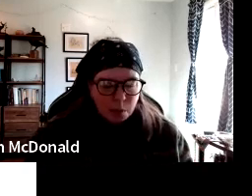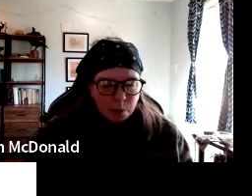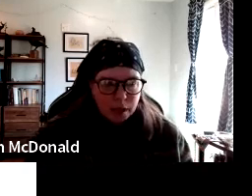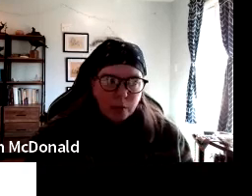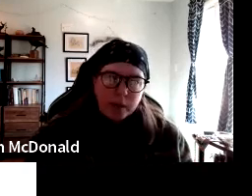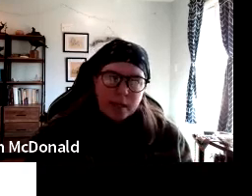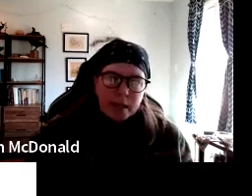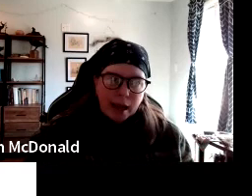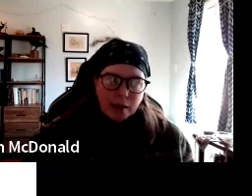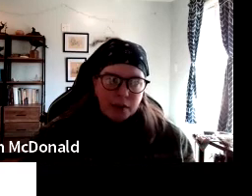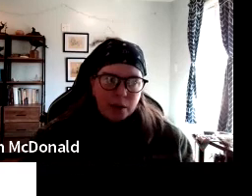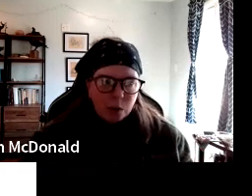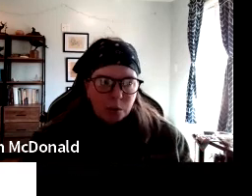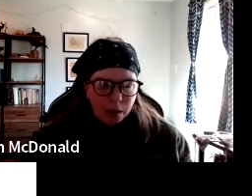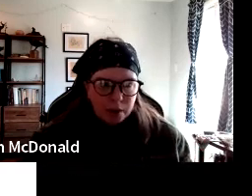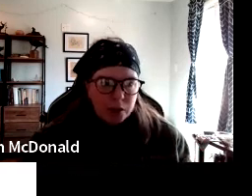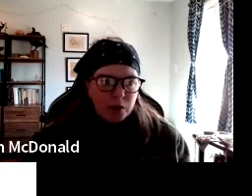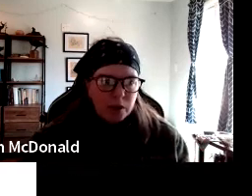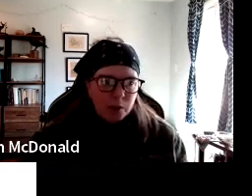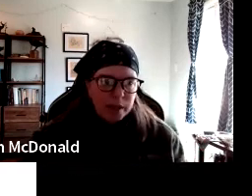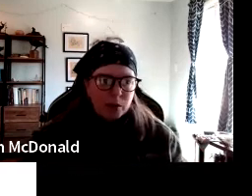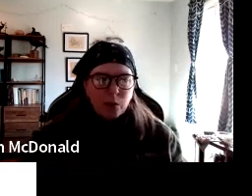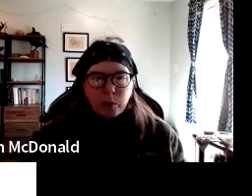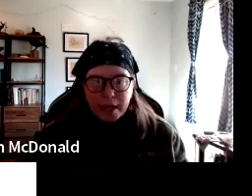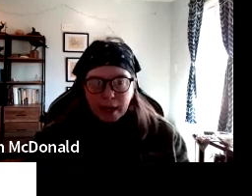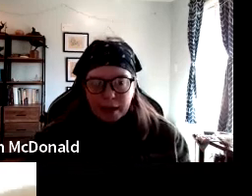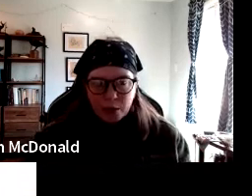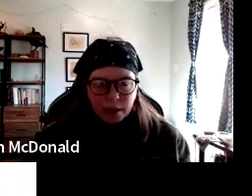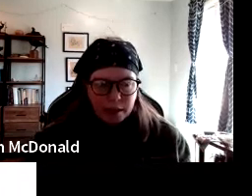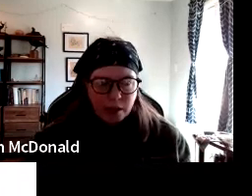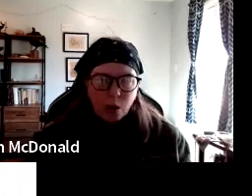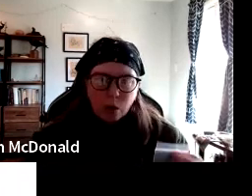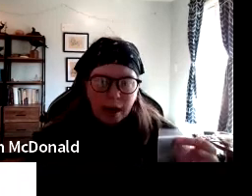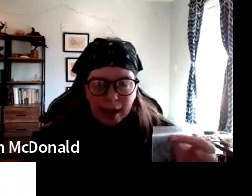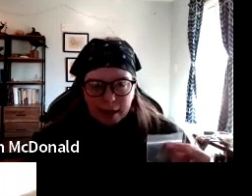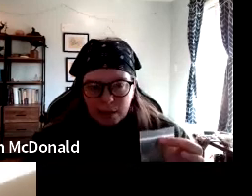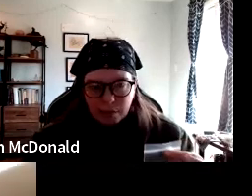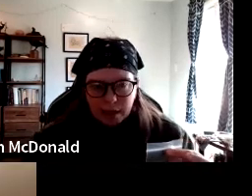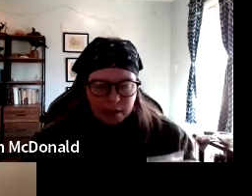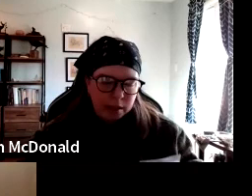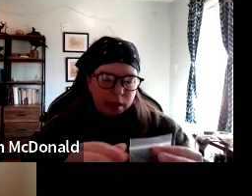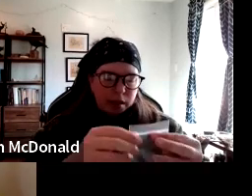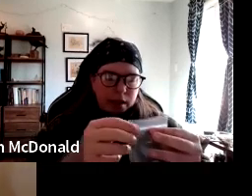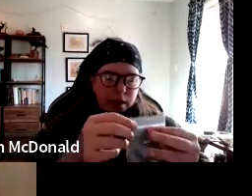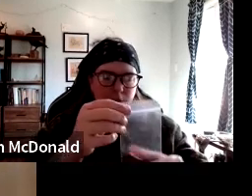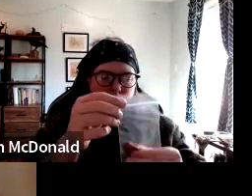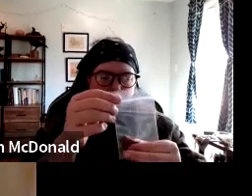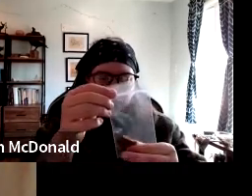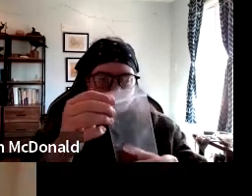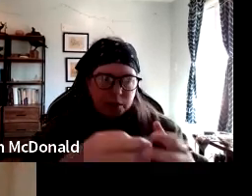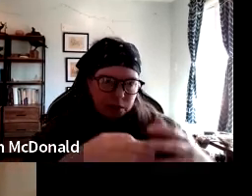sink. But we need to have that warm water so that we can rehydrate or activate